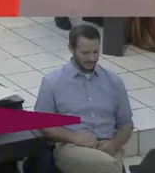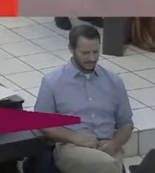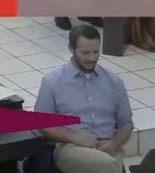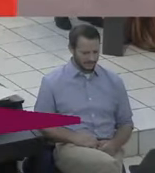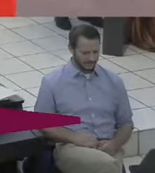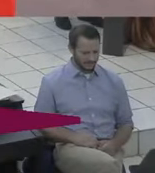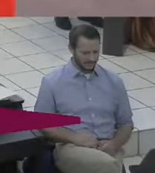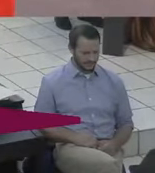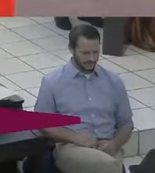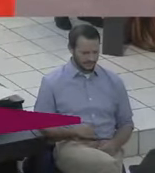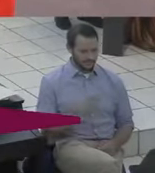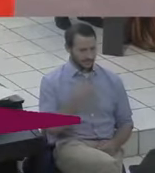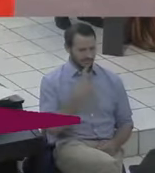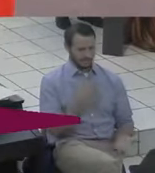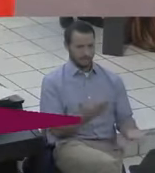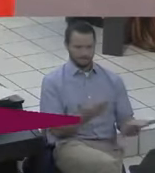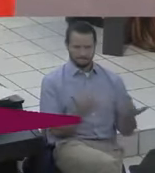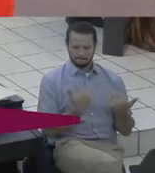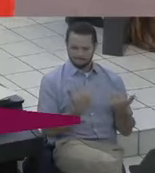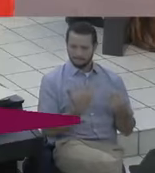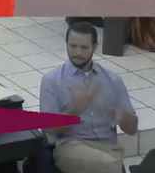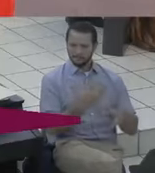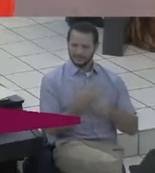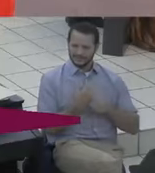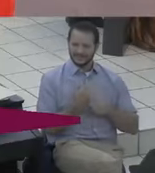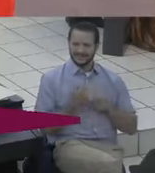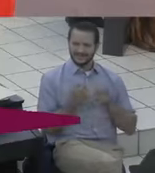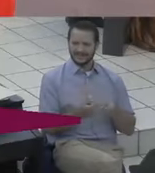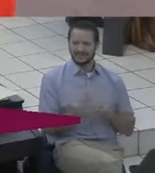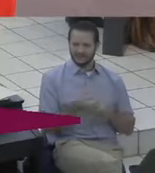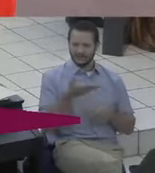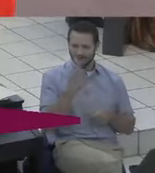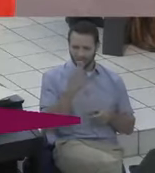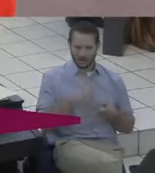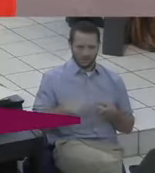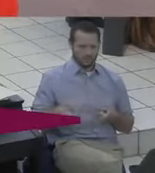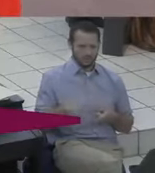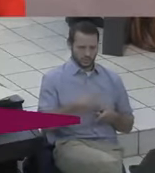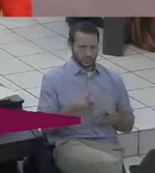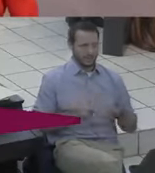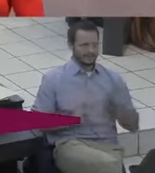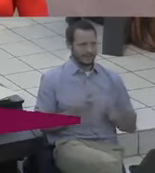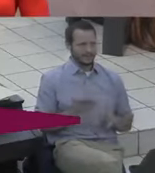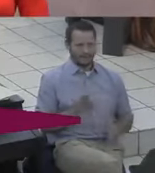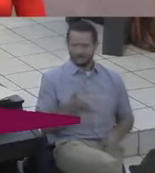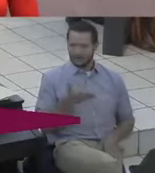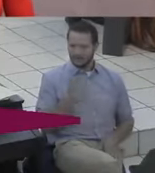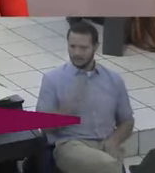Come, receive the gift of God for you, the people of God.